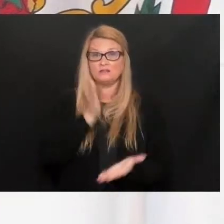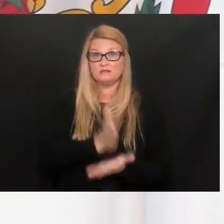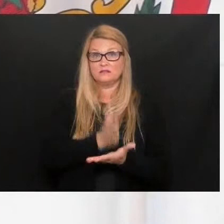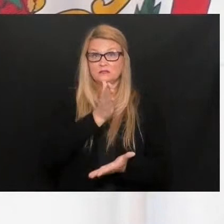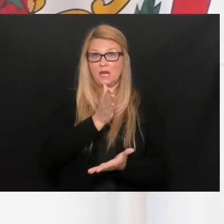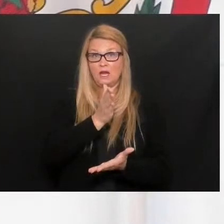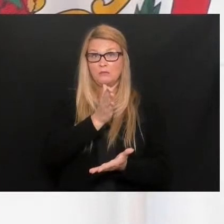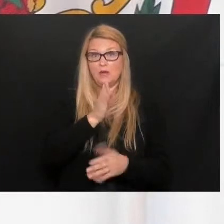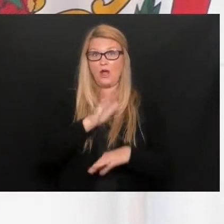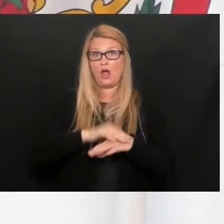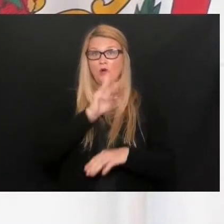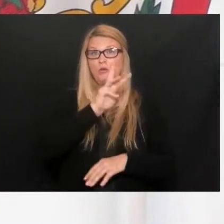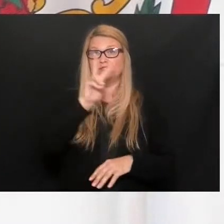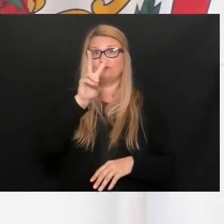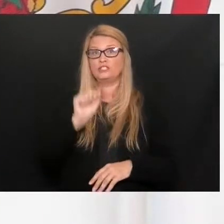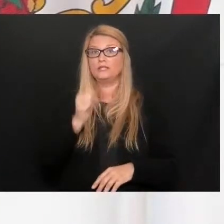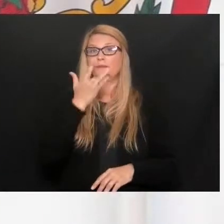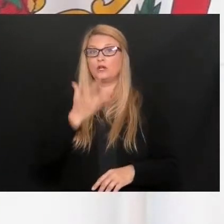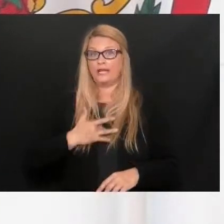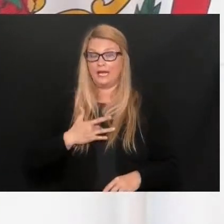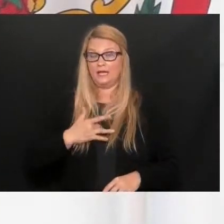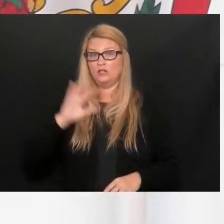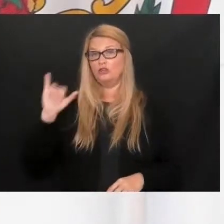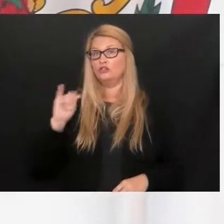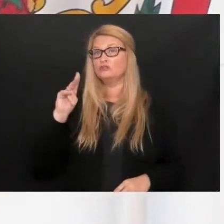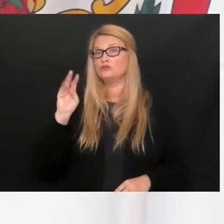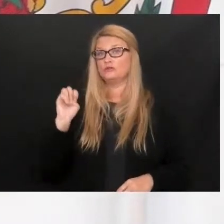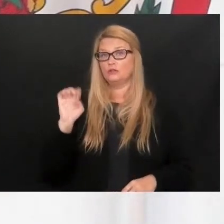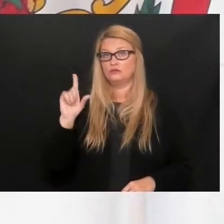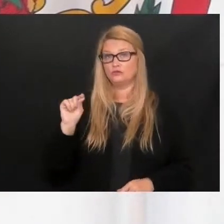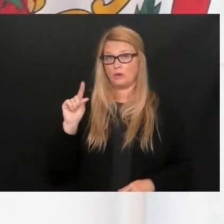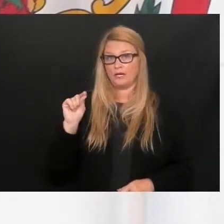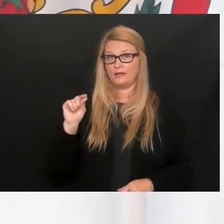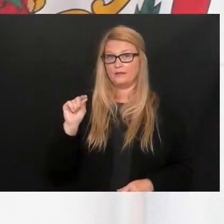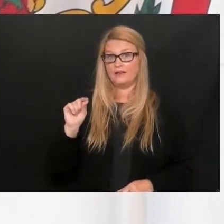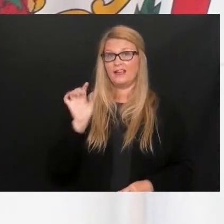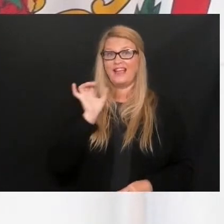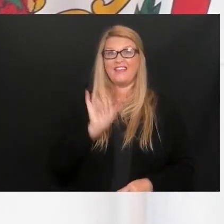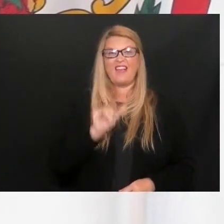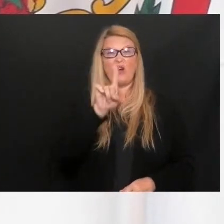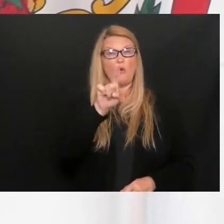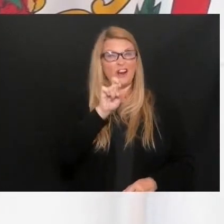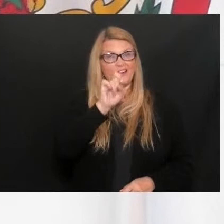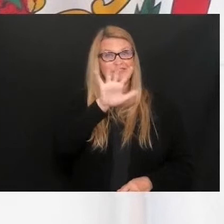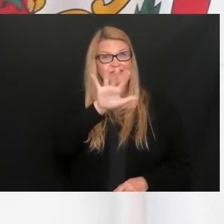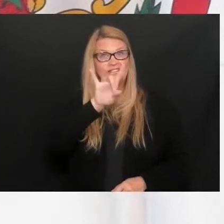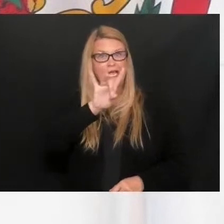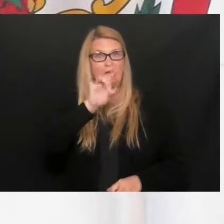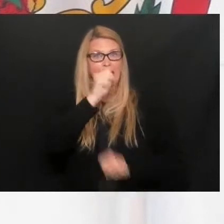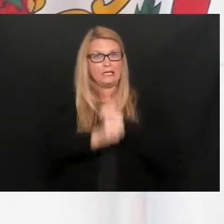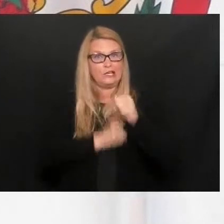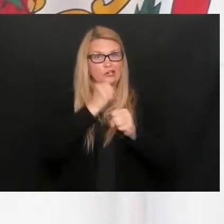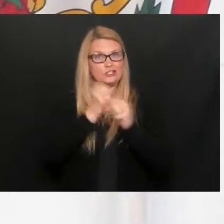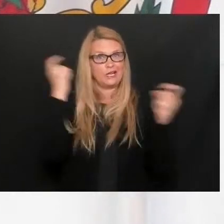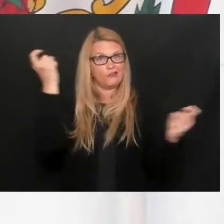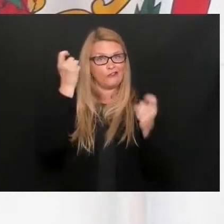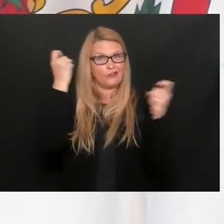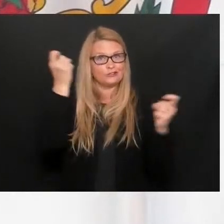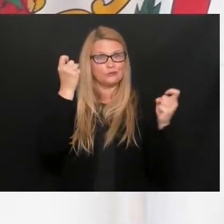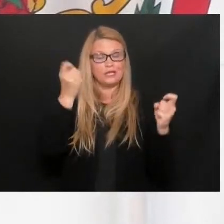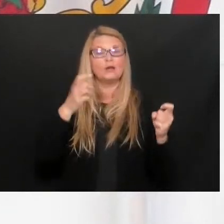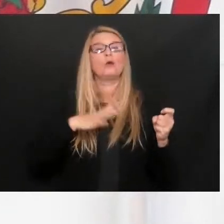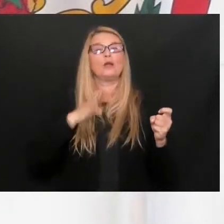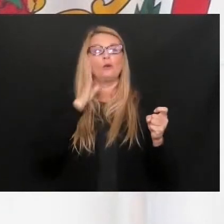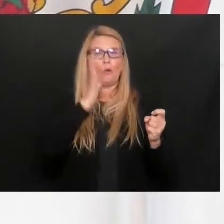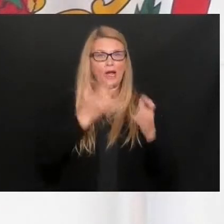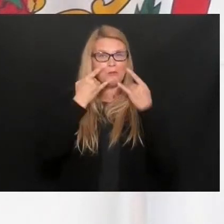our birthday, June the 20th. We'll get rid of that. 158 years West Virginia's been around. These